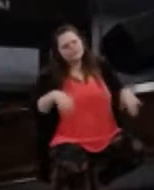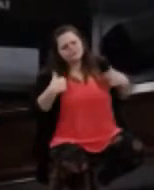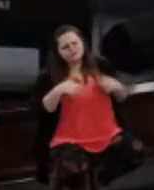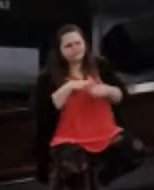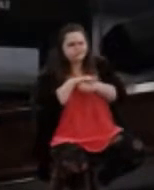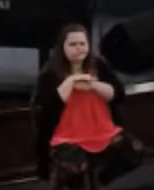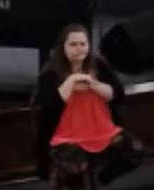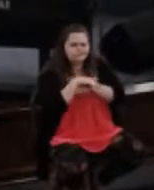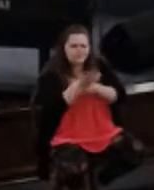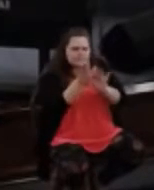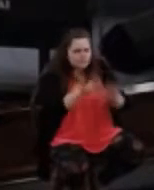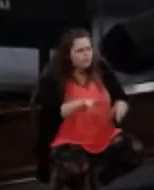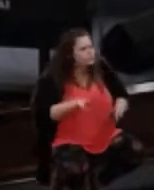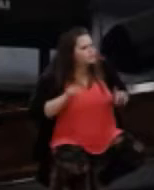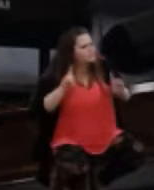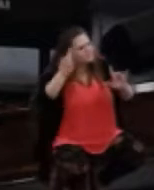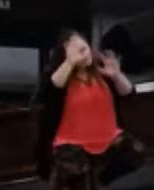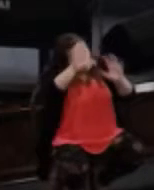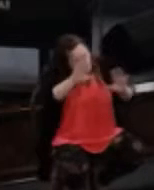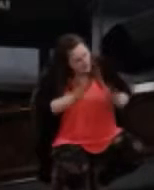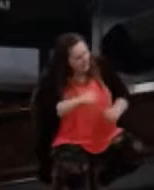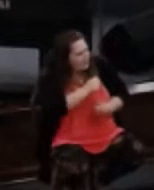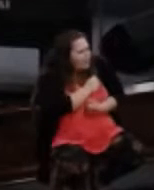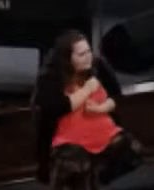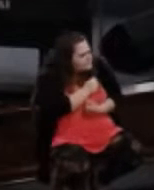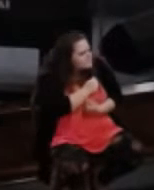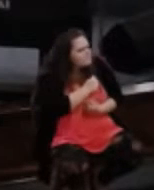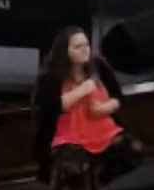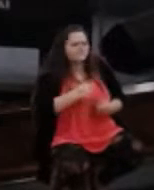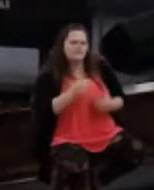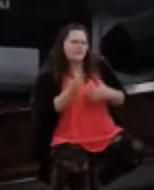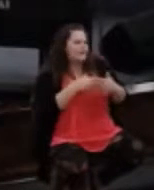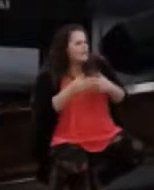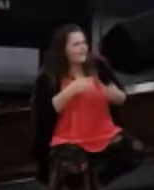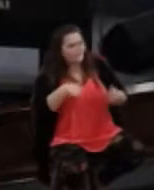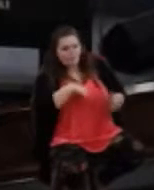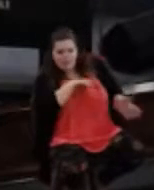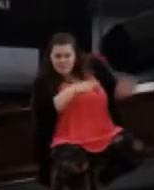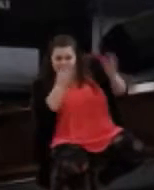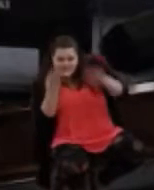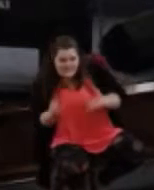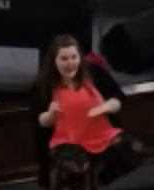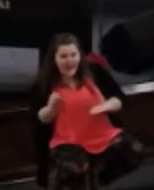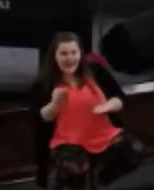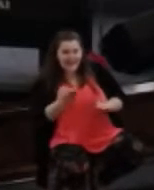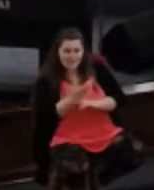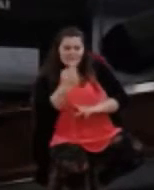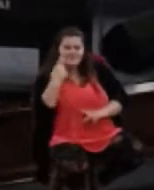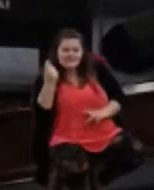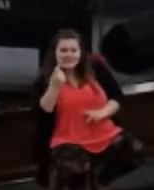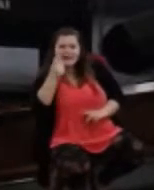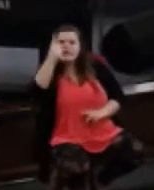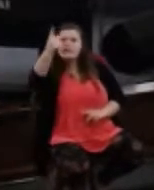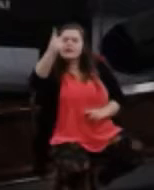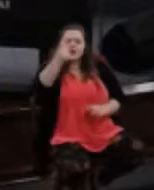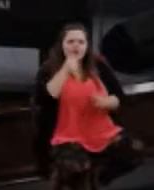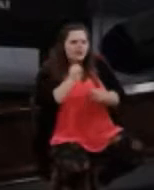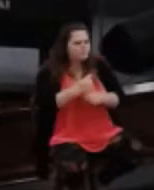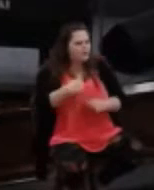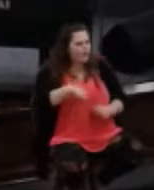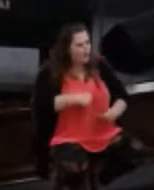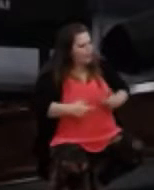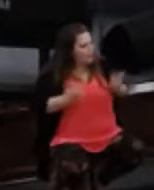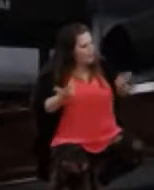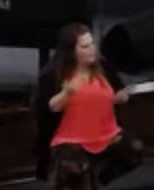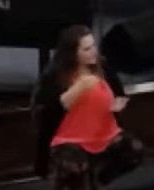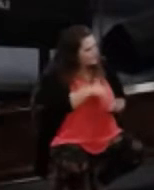and because of the great love that he has for us, even when we were dead in our sins, he made us alive